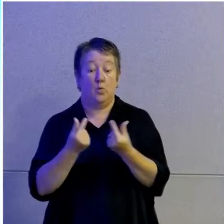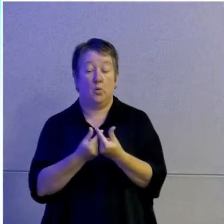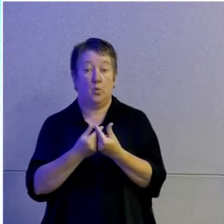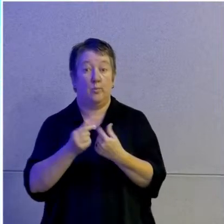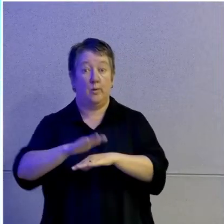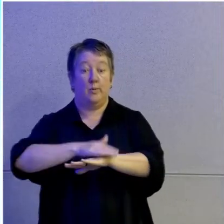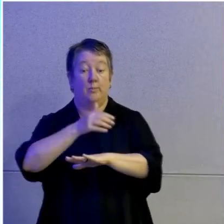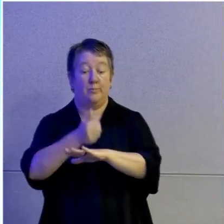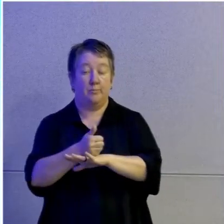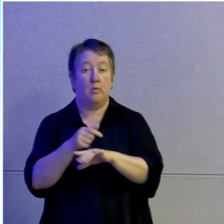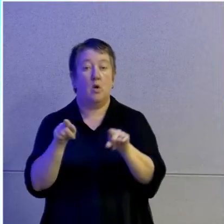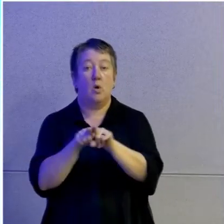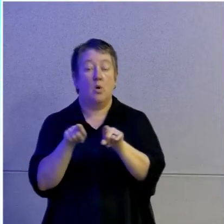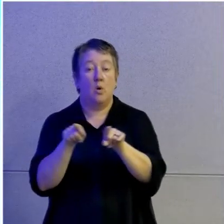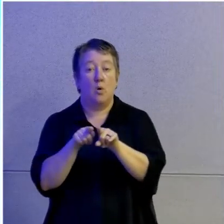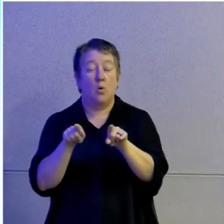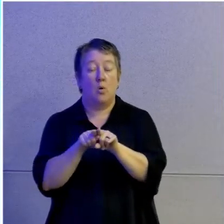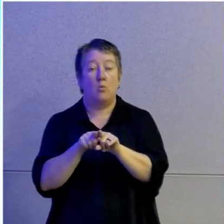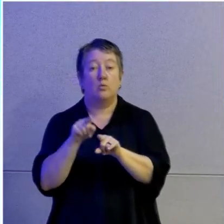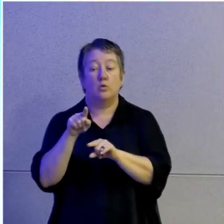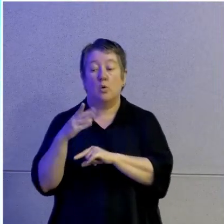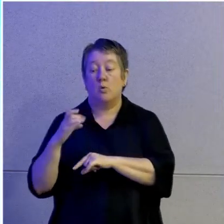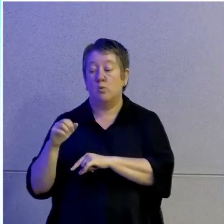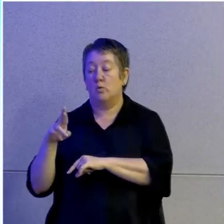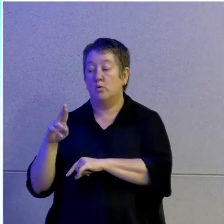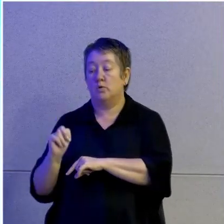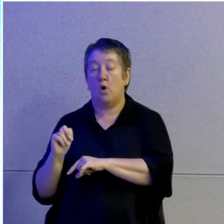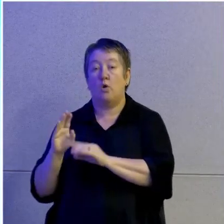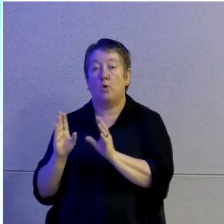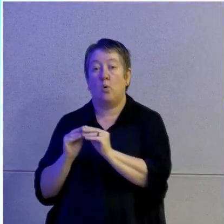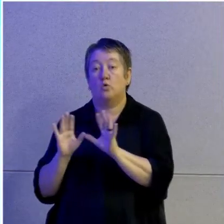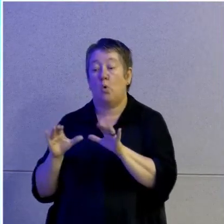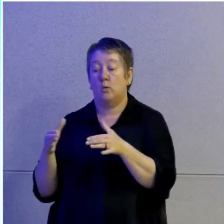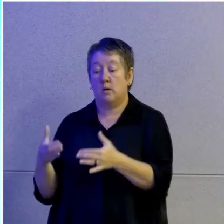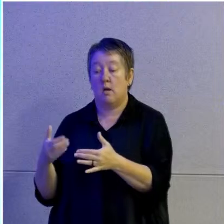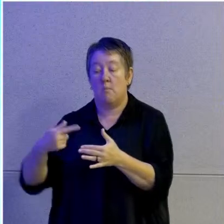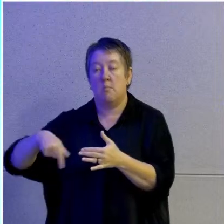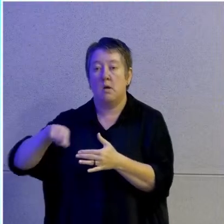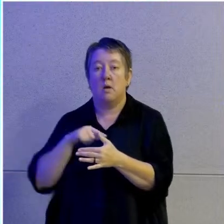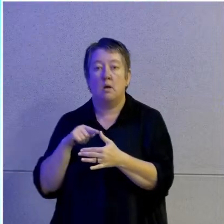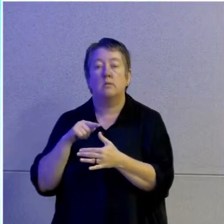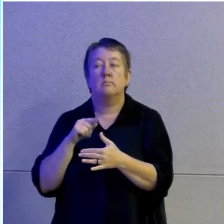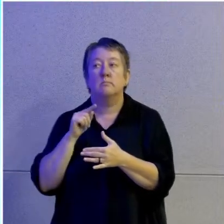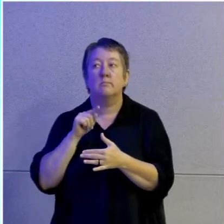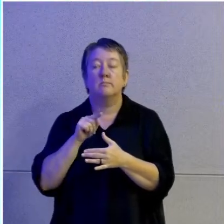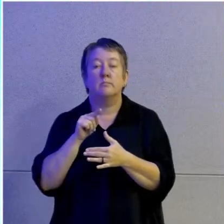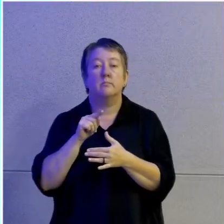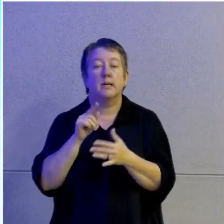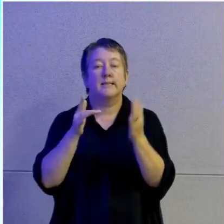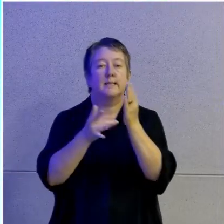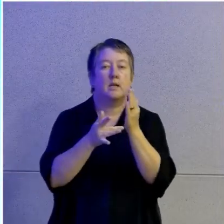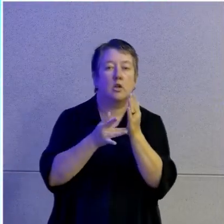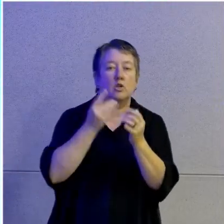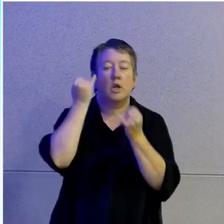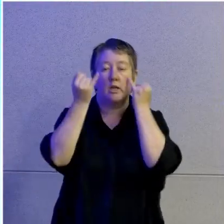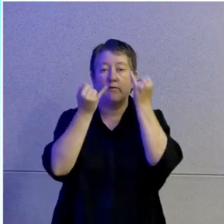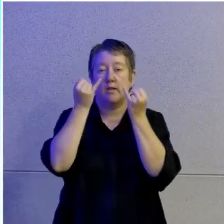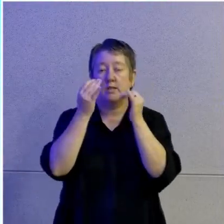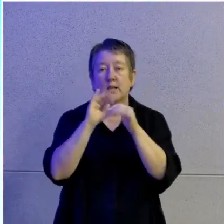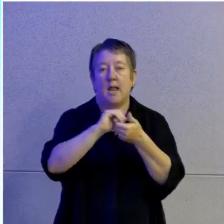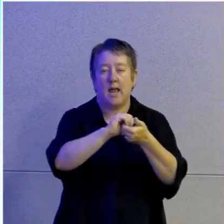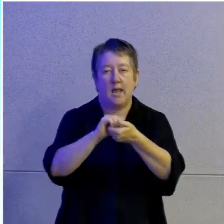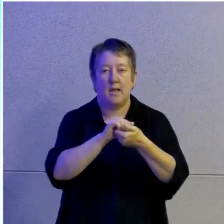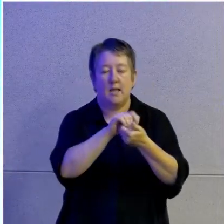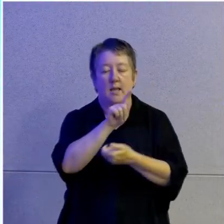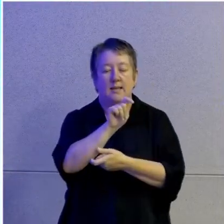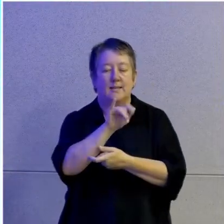the South African CERN Consortium to approach the Technology Innovation Agencies, that is